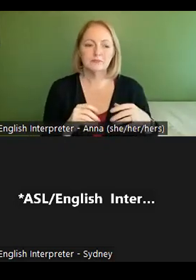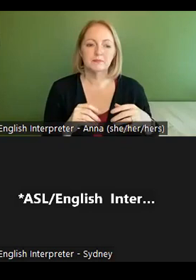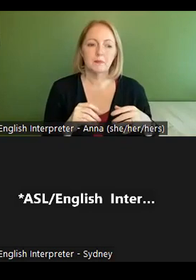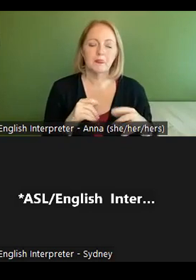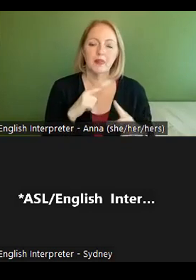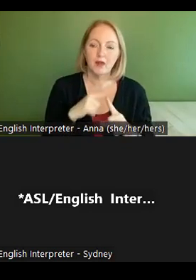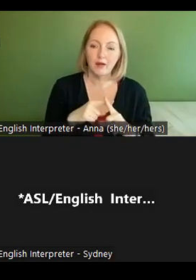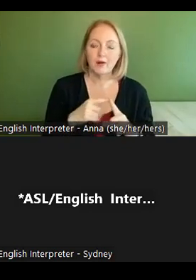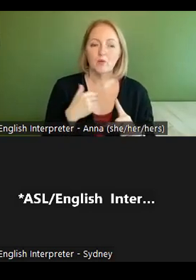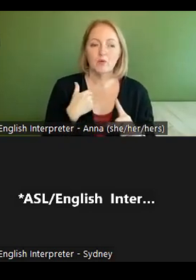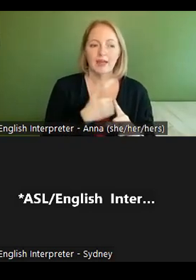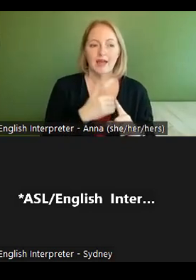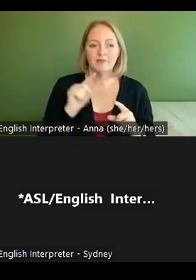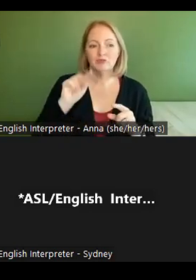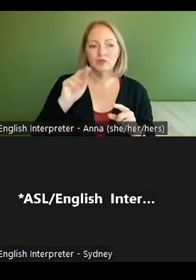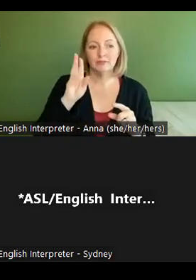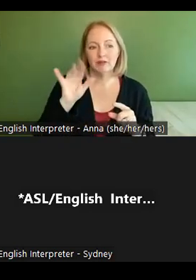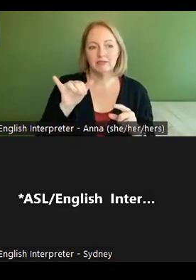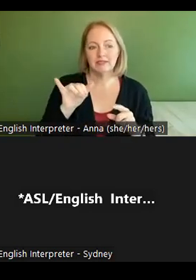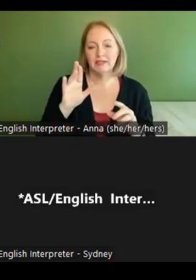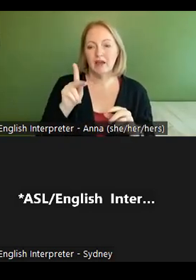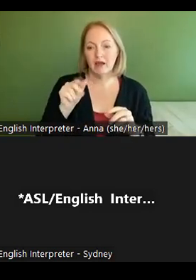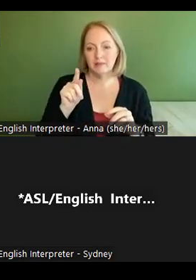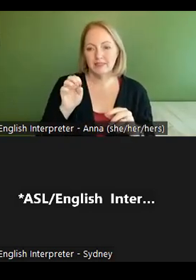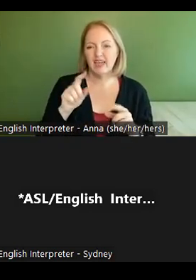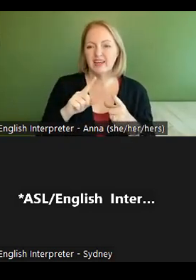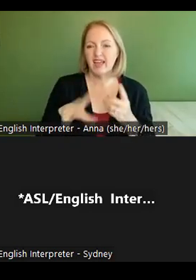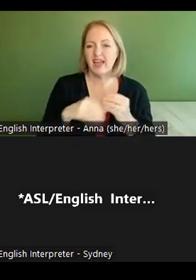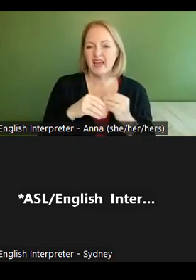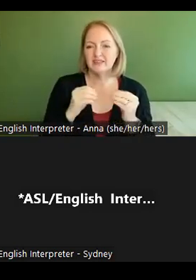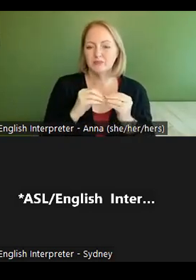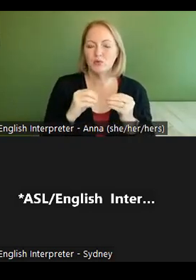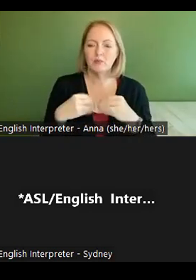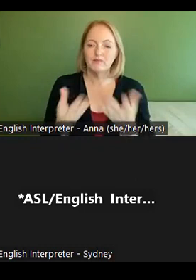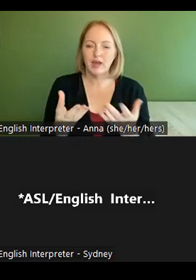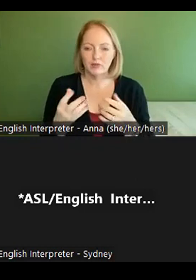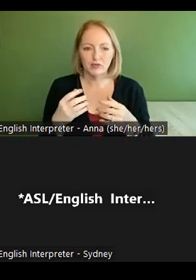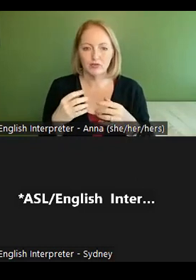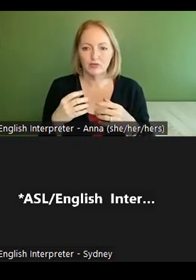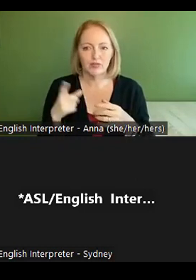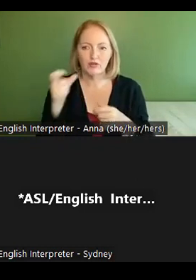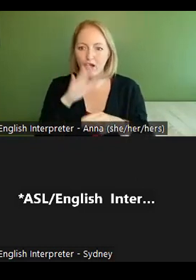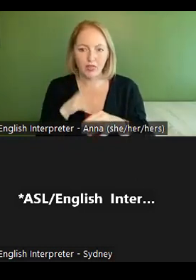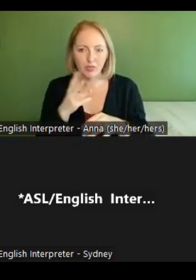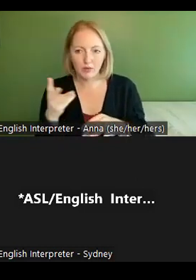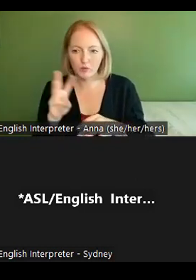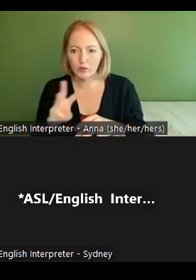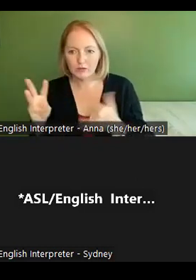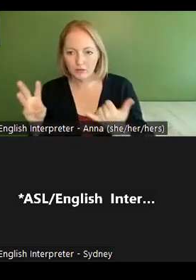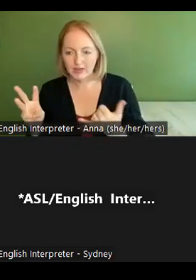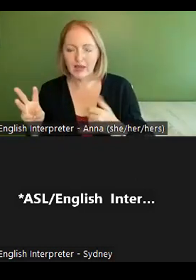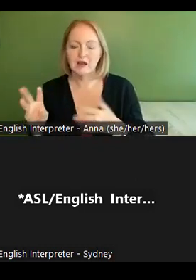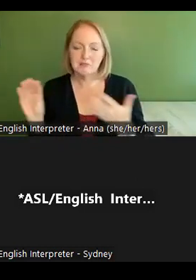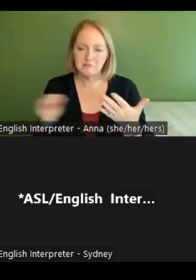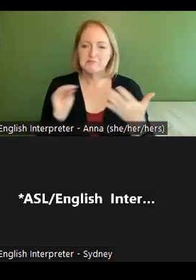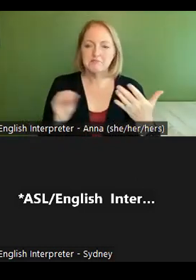we have a transparency update to the site, which adds a number of providers that currently aren't on the website. And so